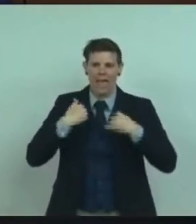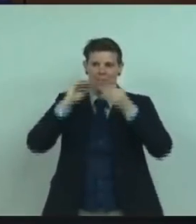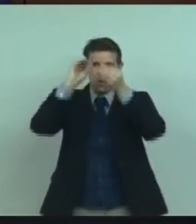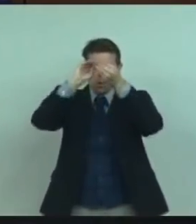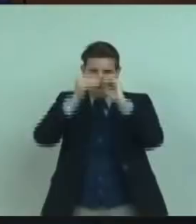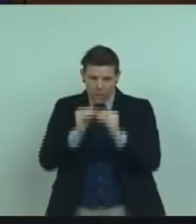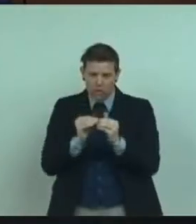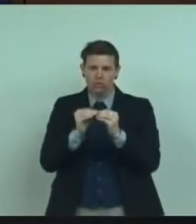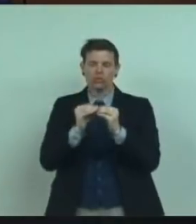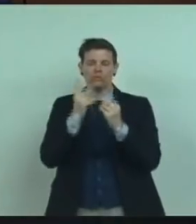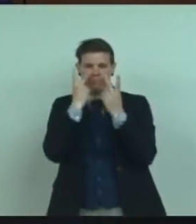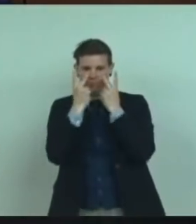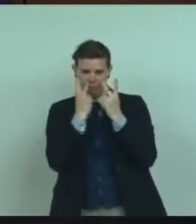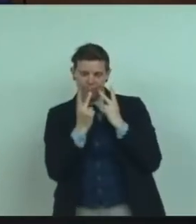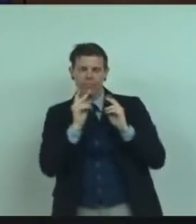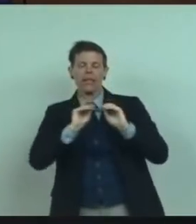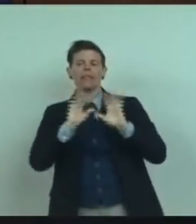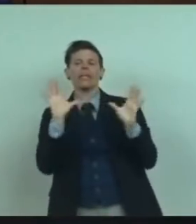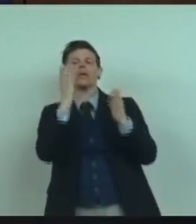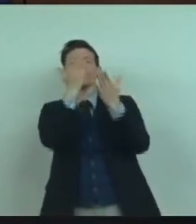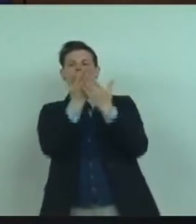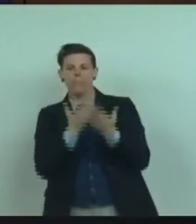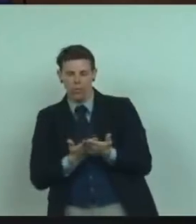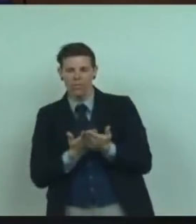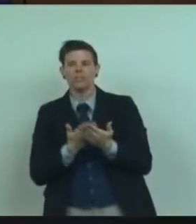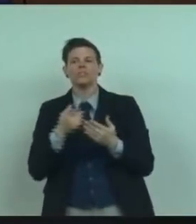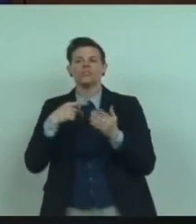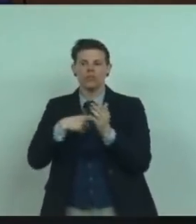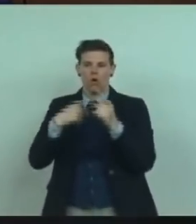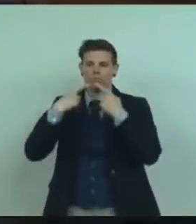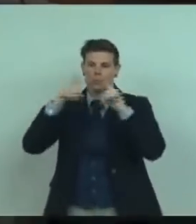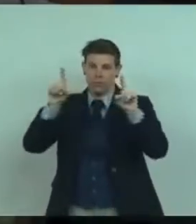working, but we can still do better, unequivocally.